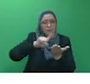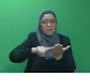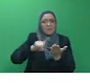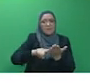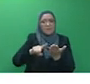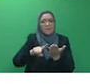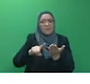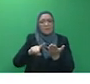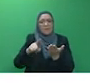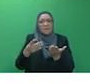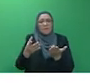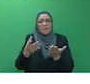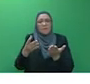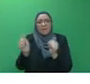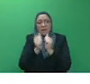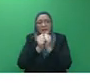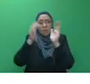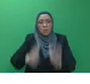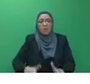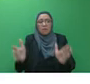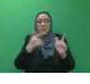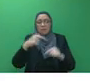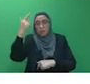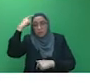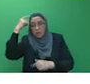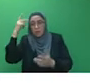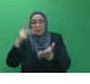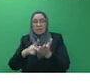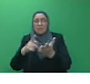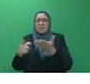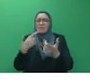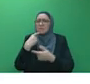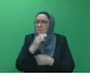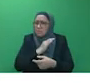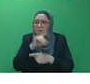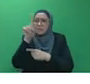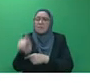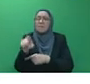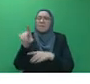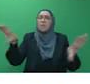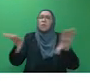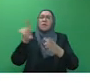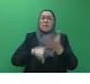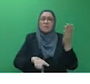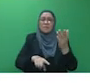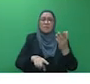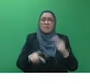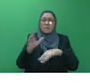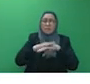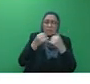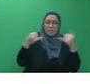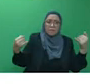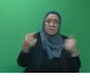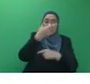check out your peers some of the people that you that you know in your niche market what are they doing online what are they doing